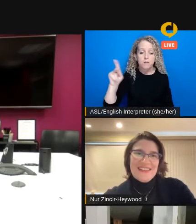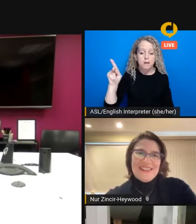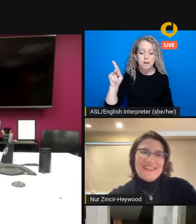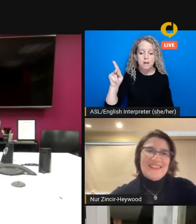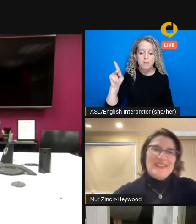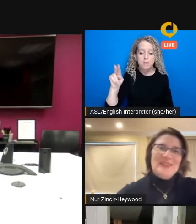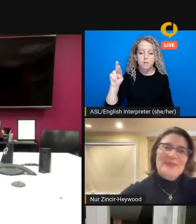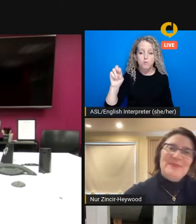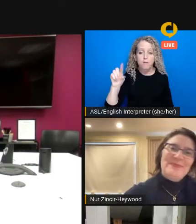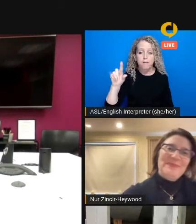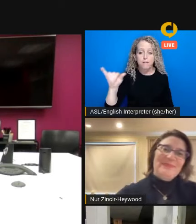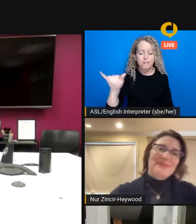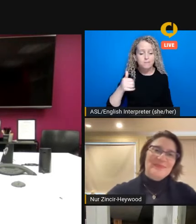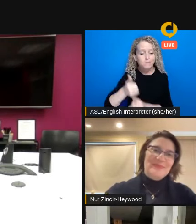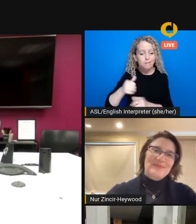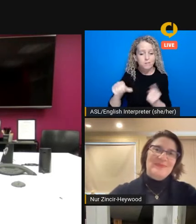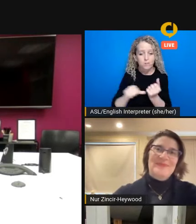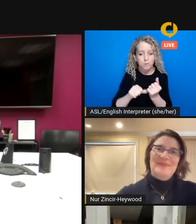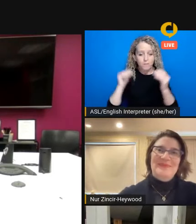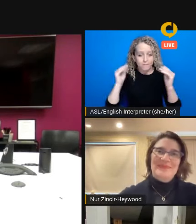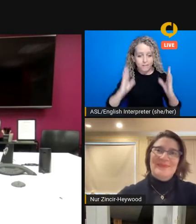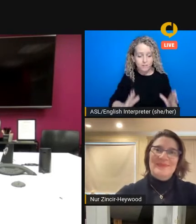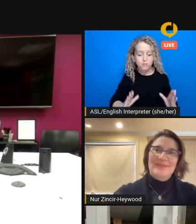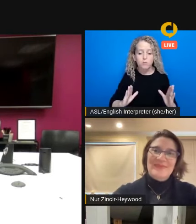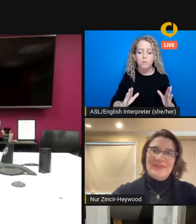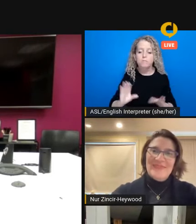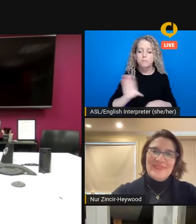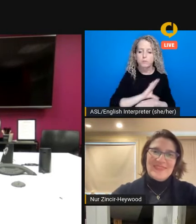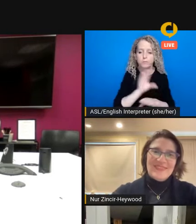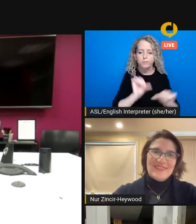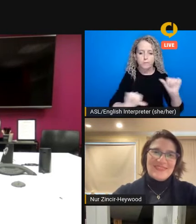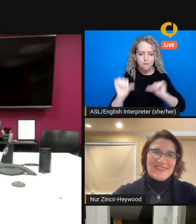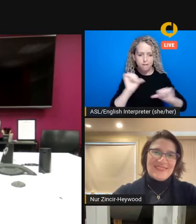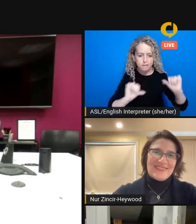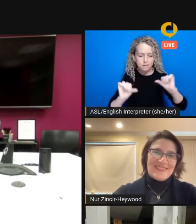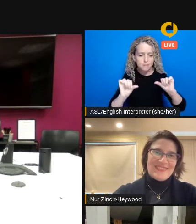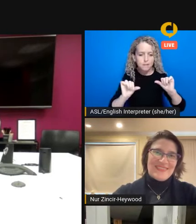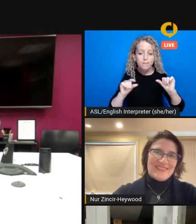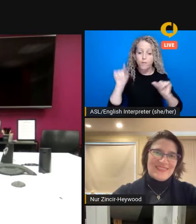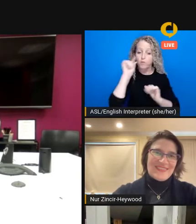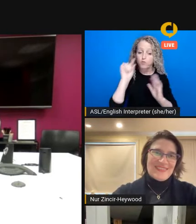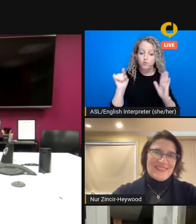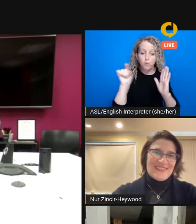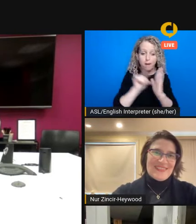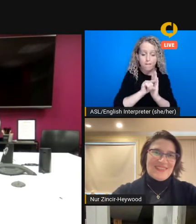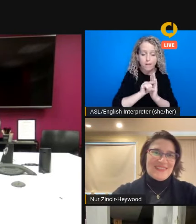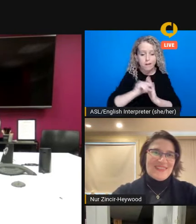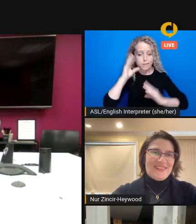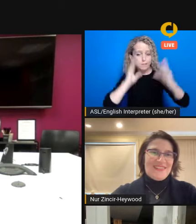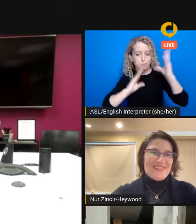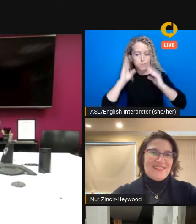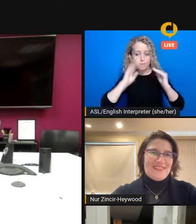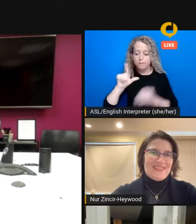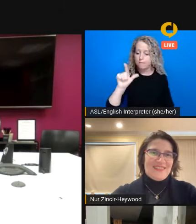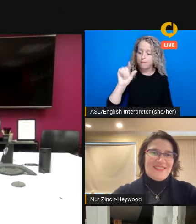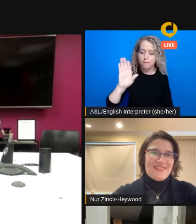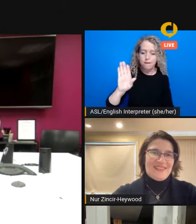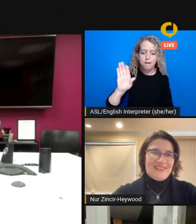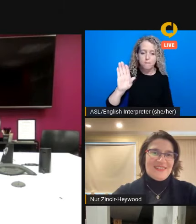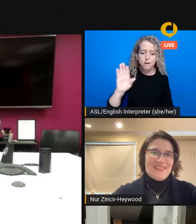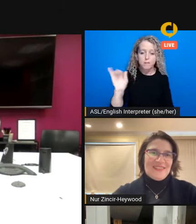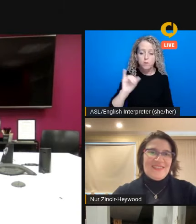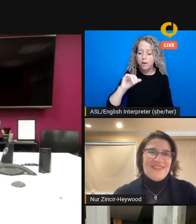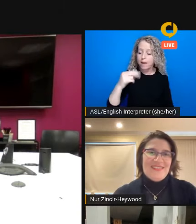associate professor in the Faculty of Computer Science, where he co-directs the Graphics and Experiential Media Lab and chairs the